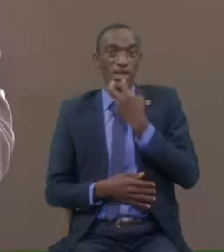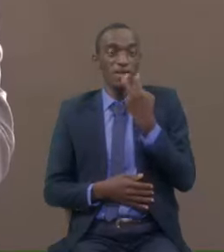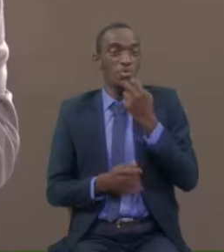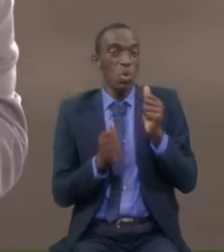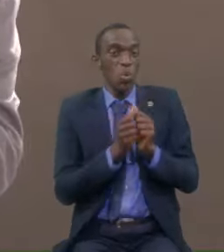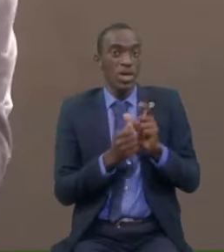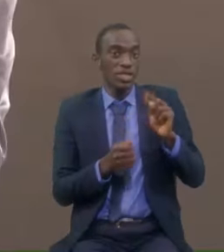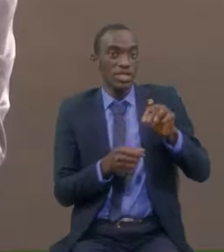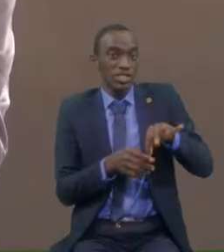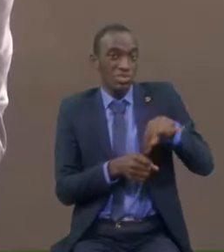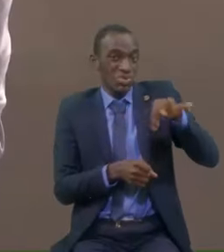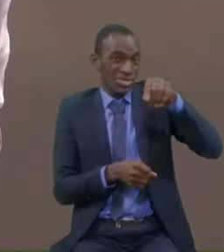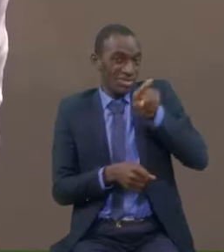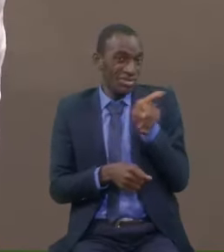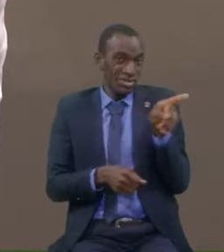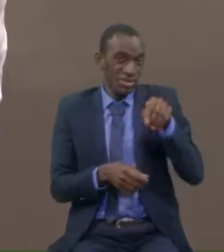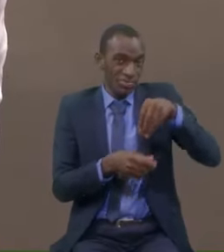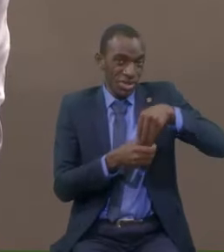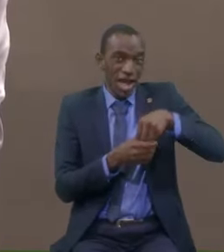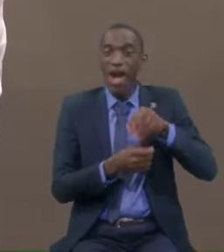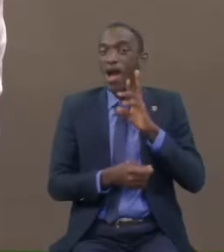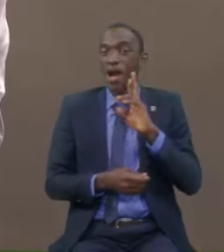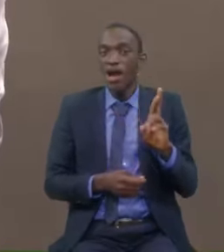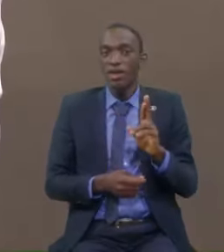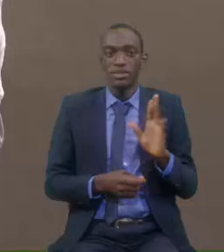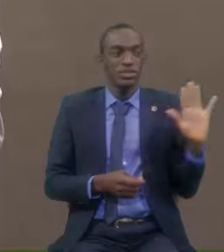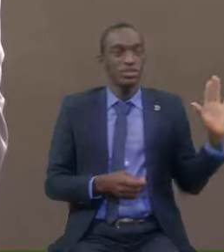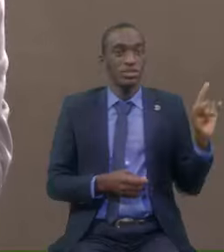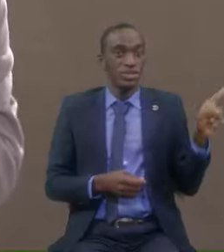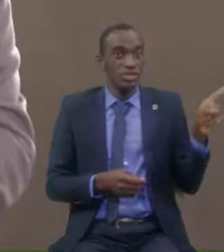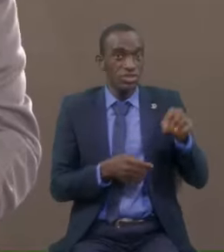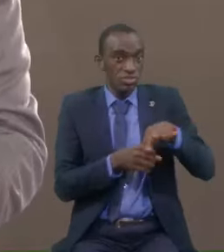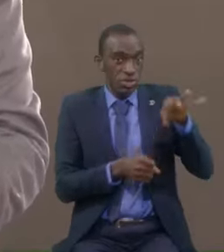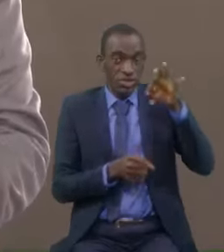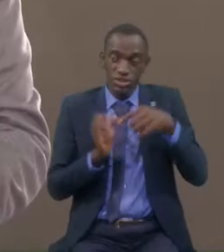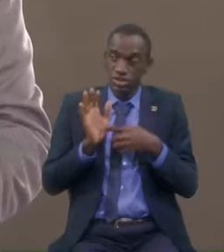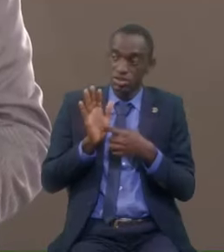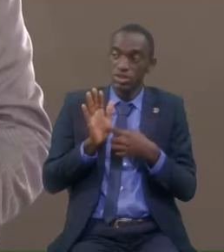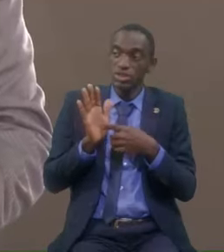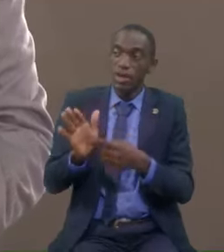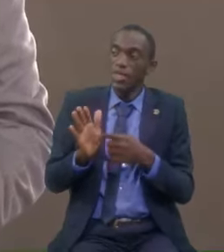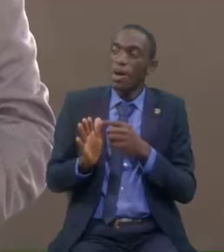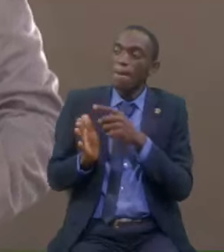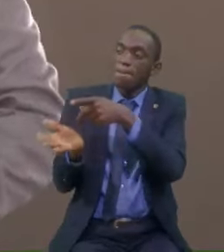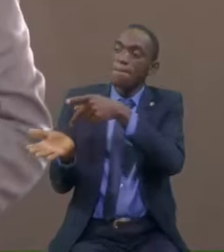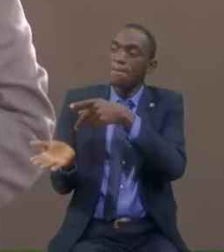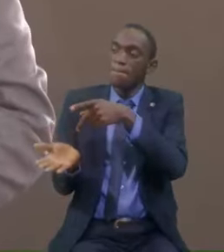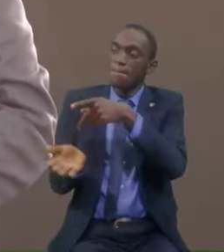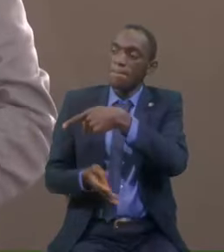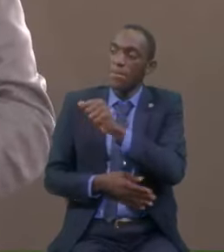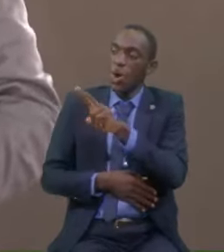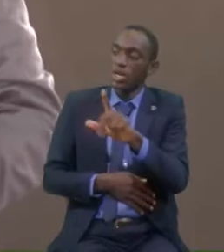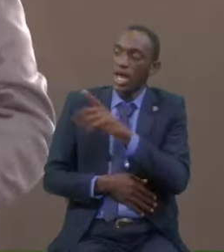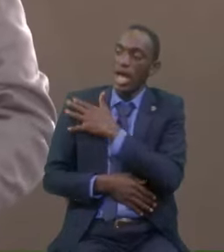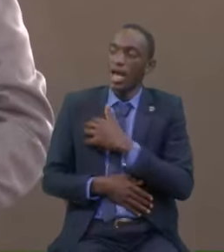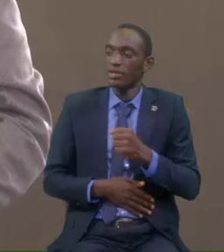saying that Paul and Silas was showing those spirits the way of